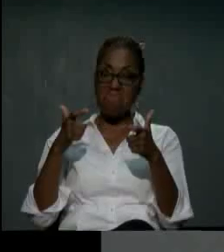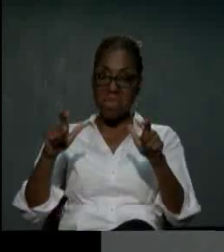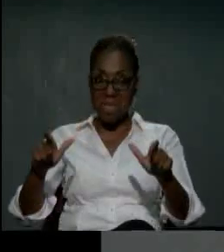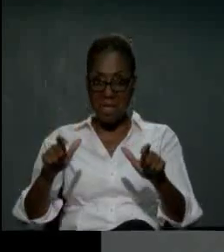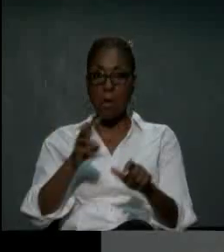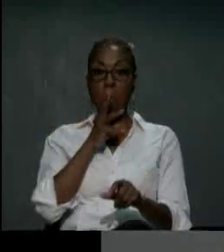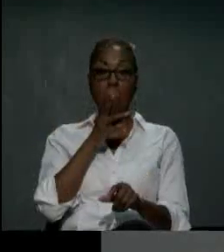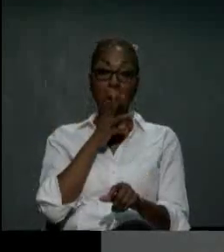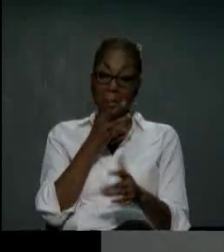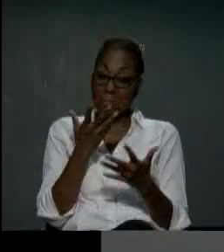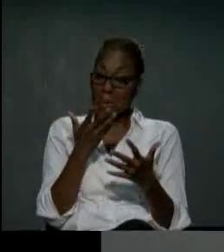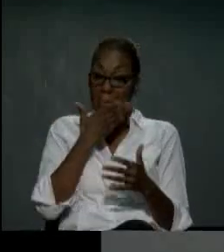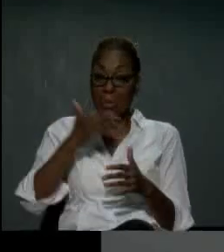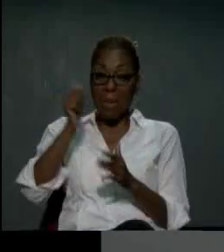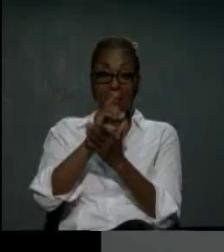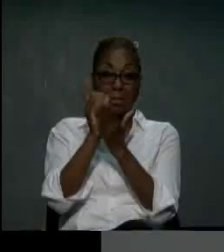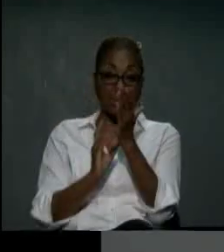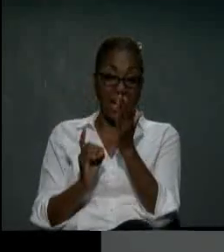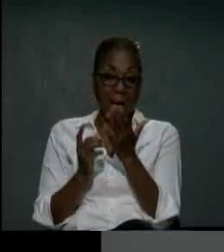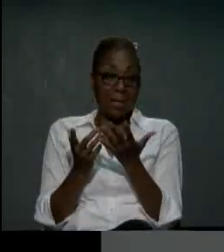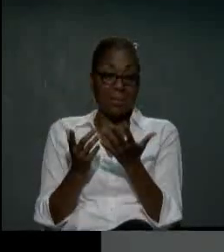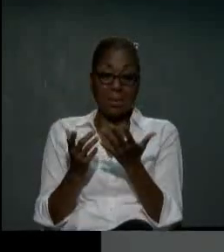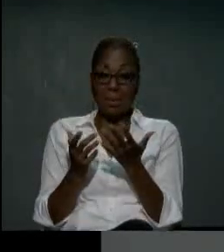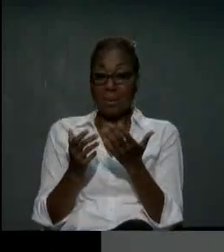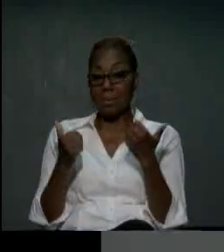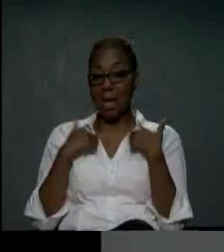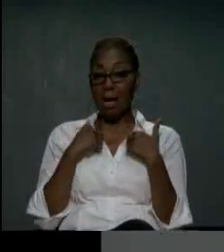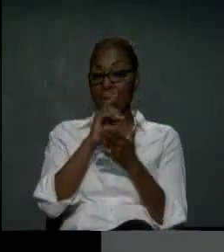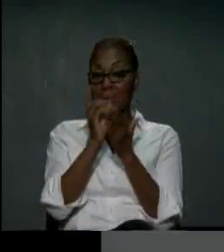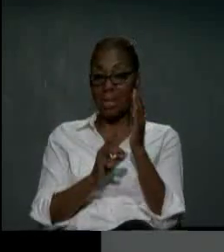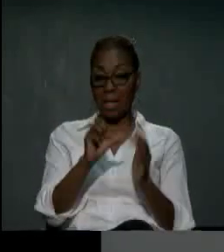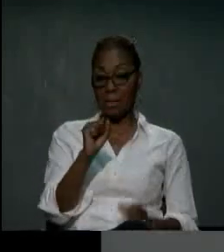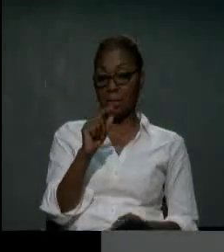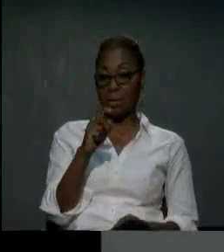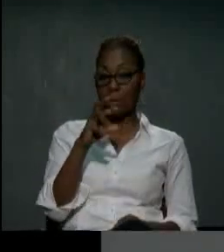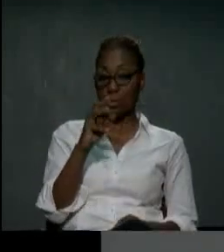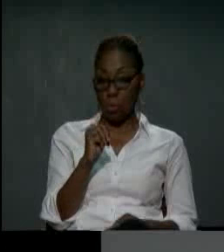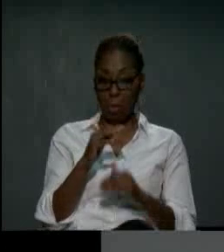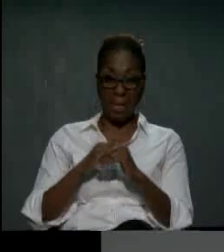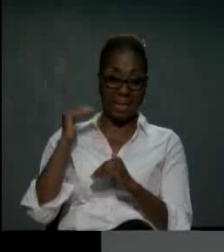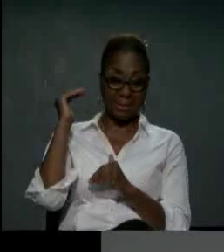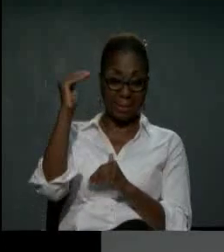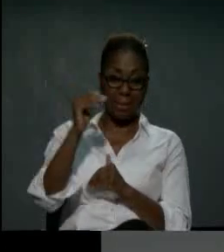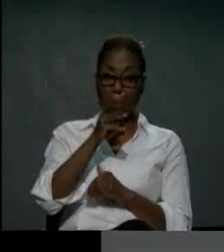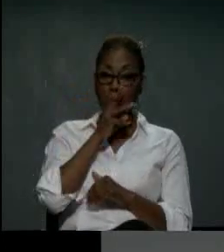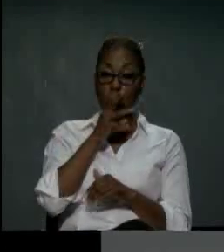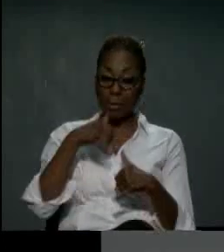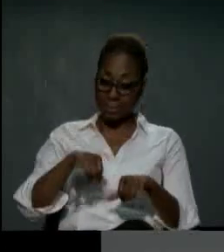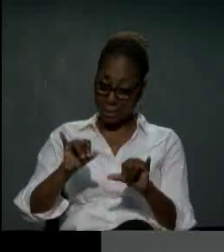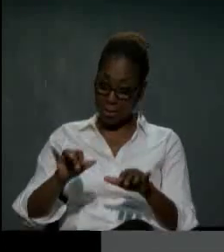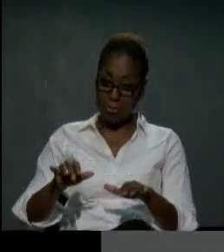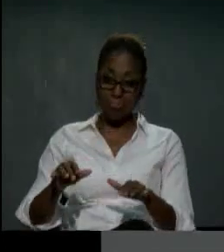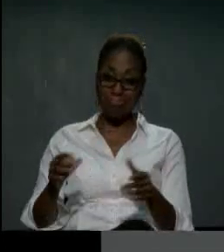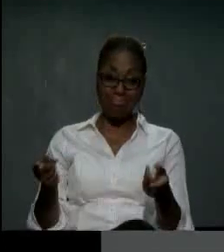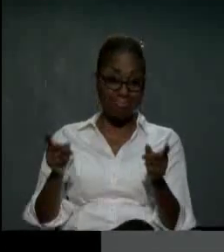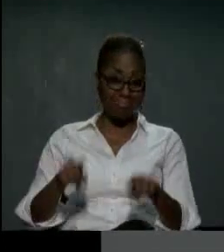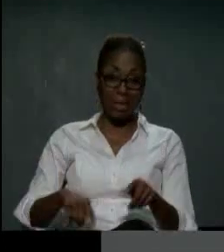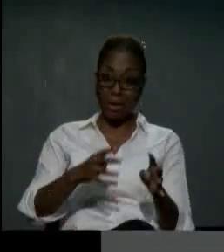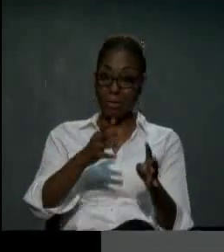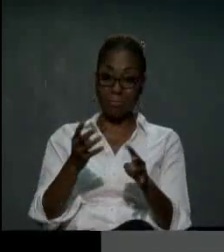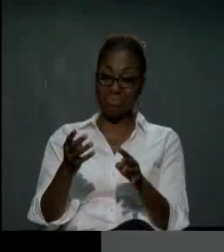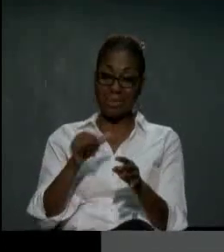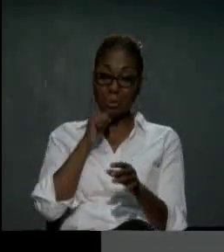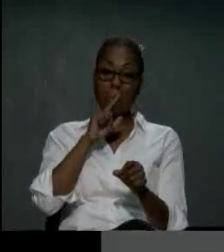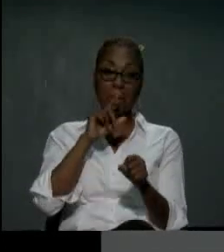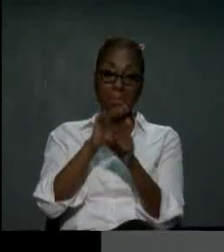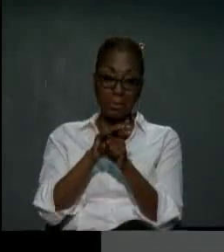even in the best of designs, they're to have a design storm, and when that design storm's exceeded, the water's still coming. It doesn't